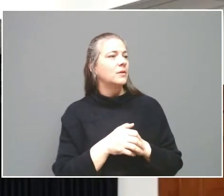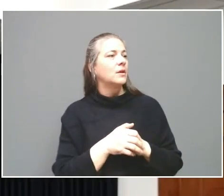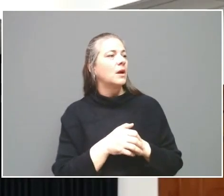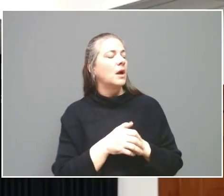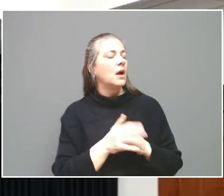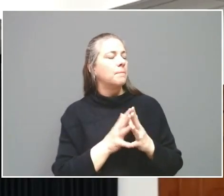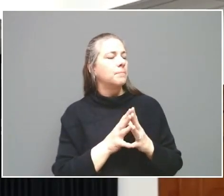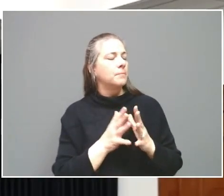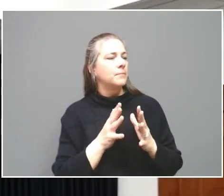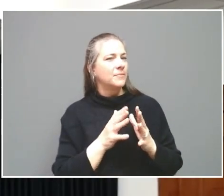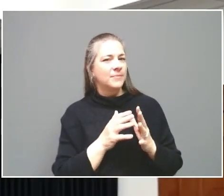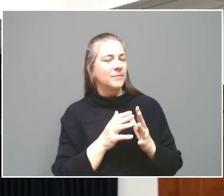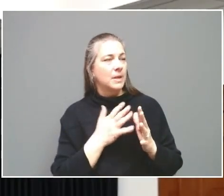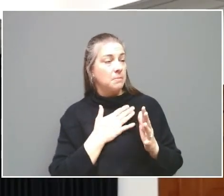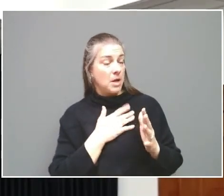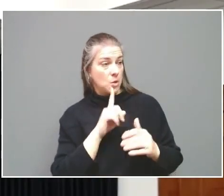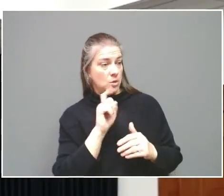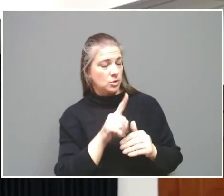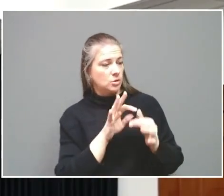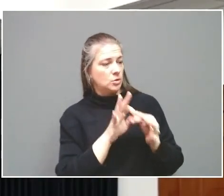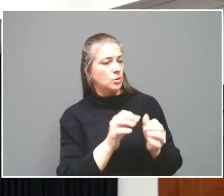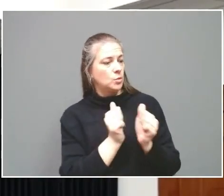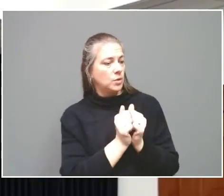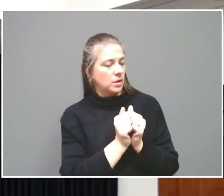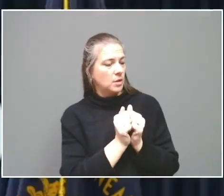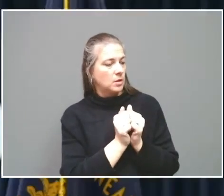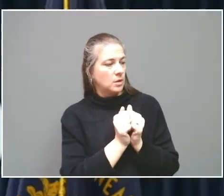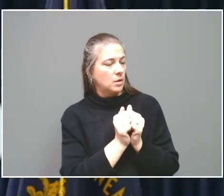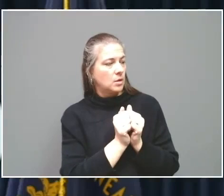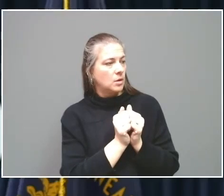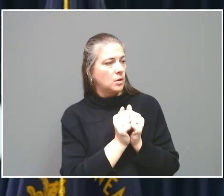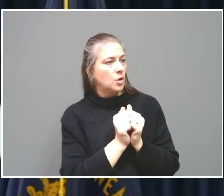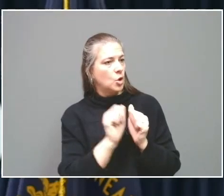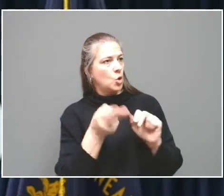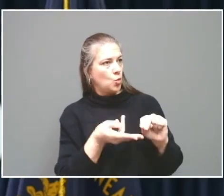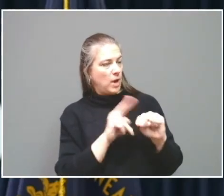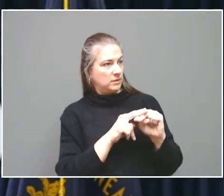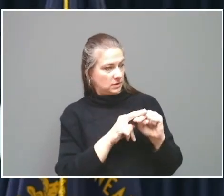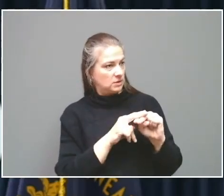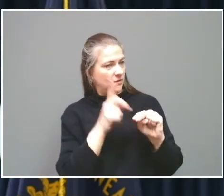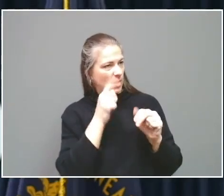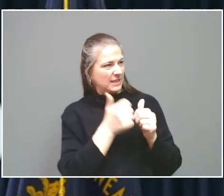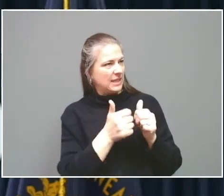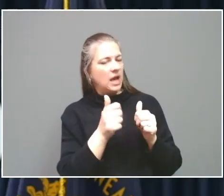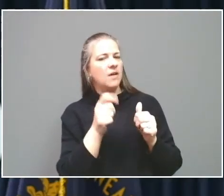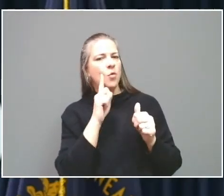My question is about my question is about raises for executive branch